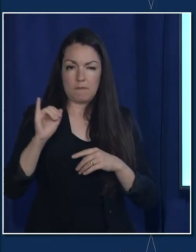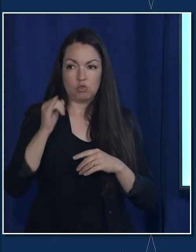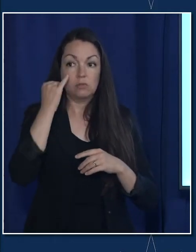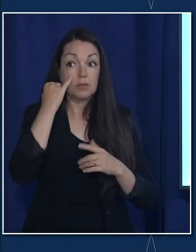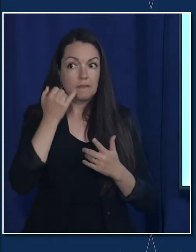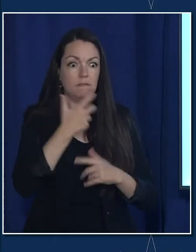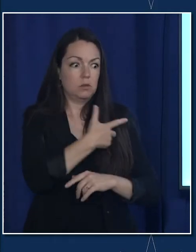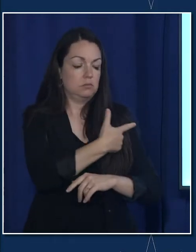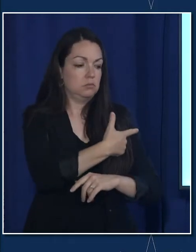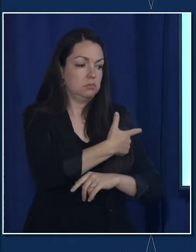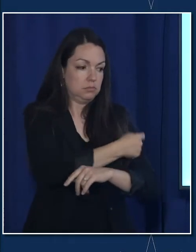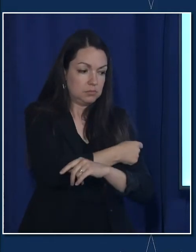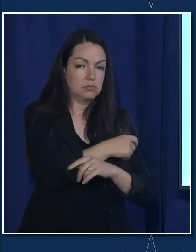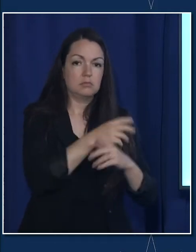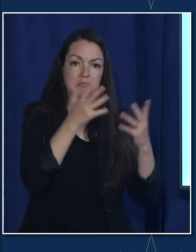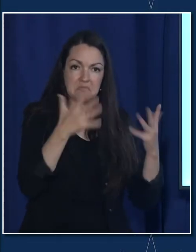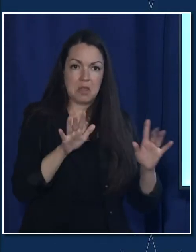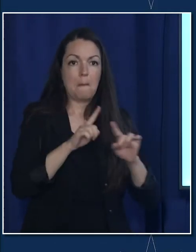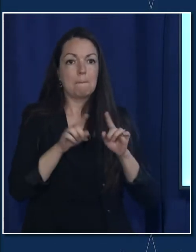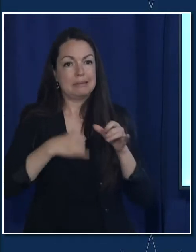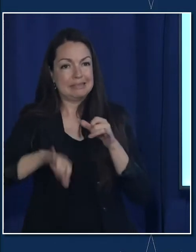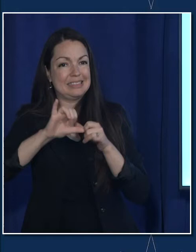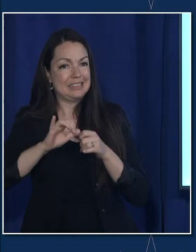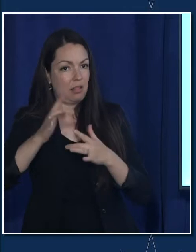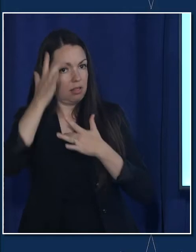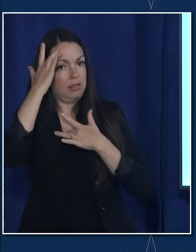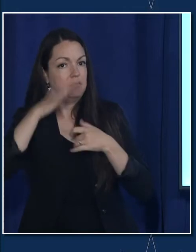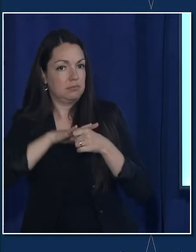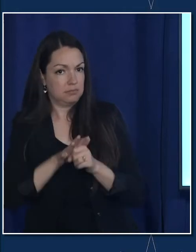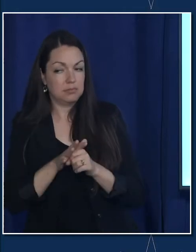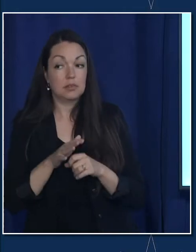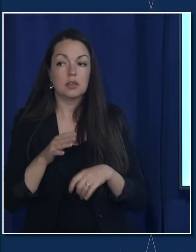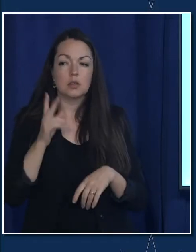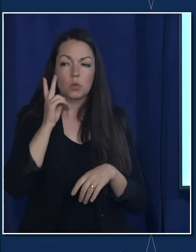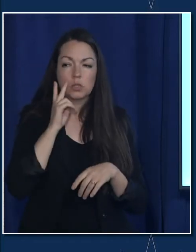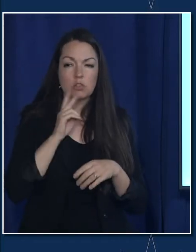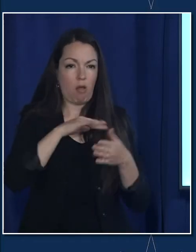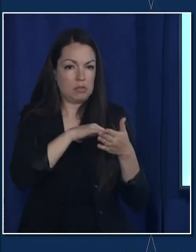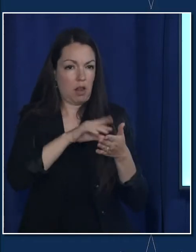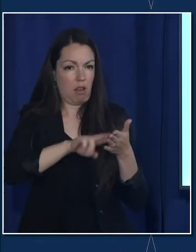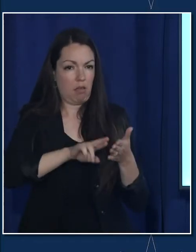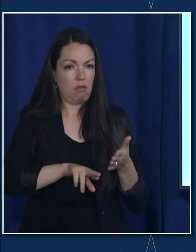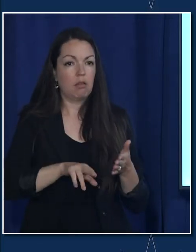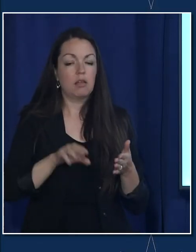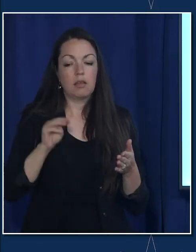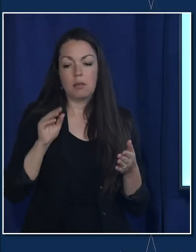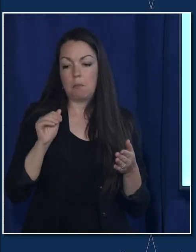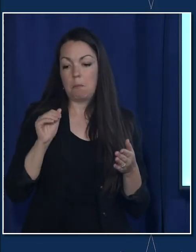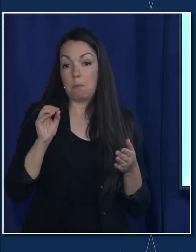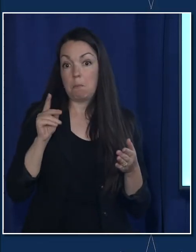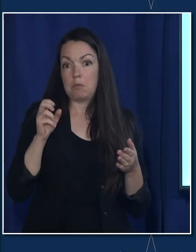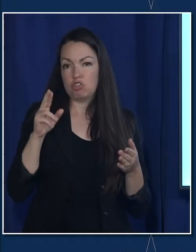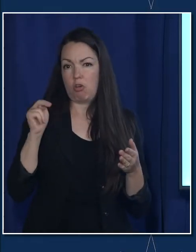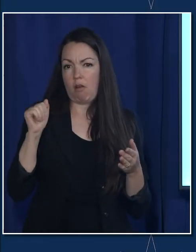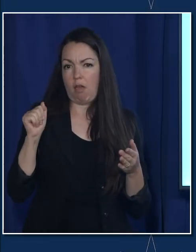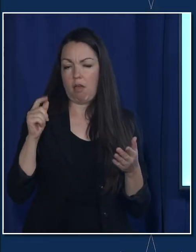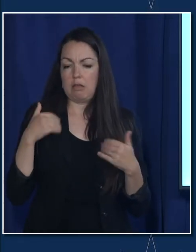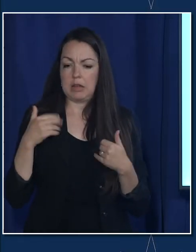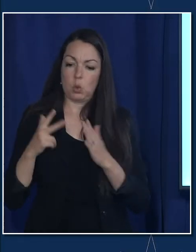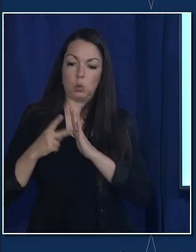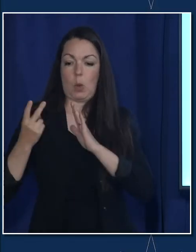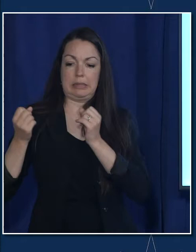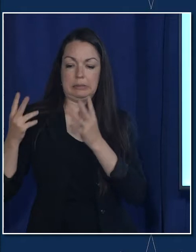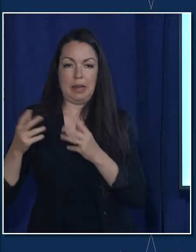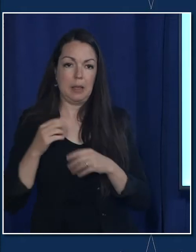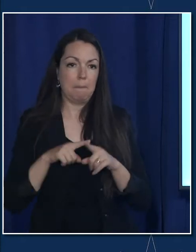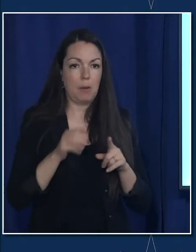what would the response be? There was the study in JAMA that came out yesterday, small study from Belgium, basically that Moderna produced twice as many antibodies. People who